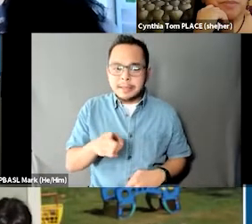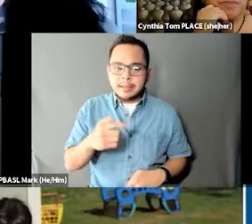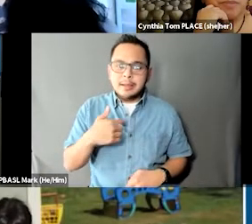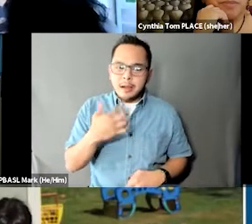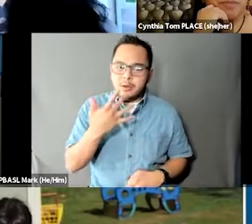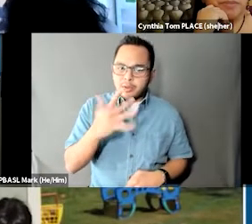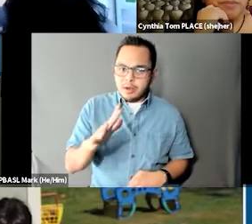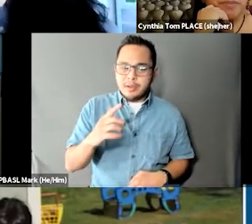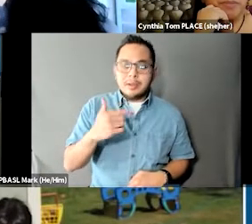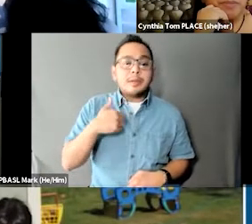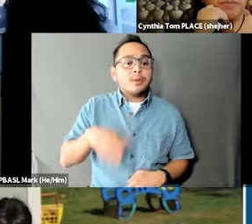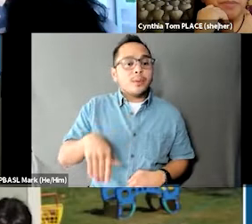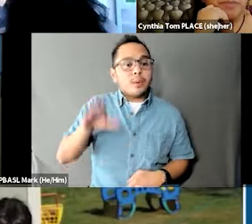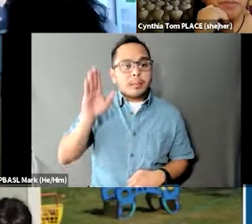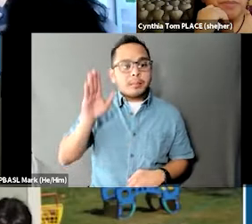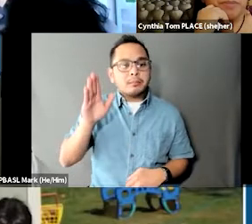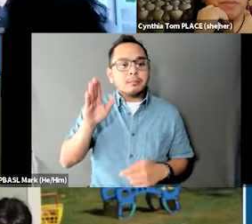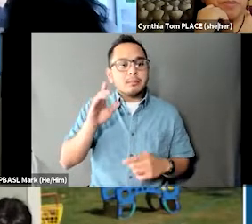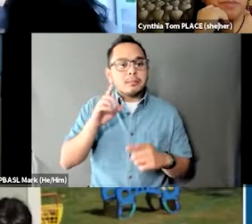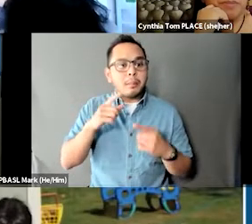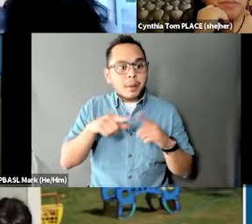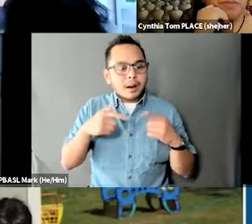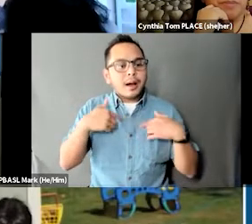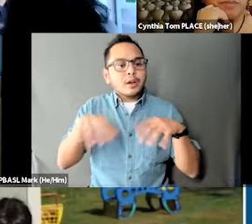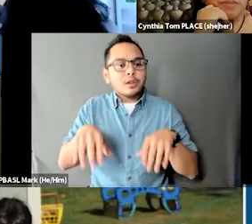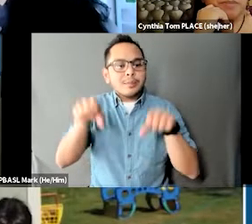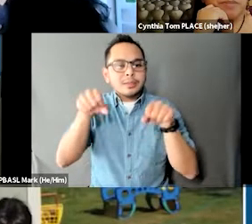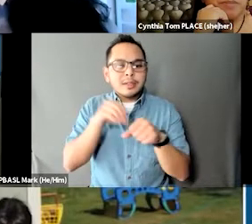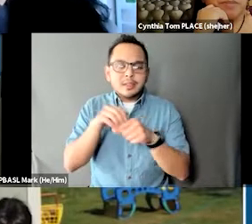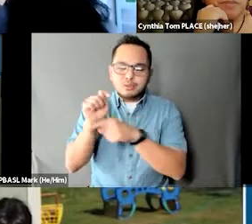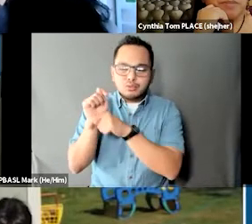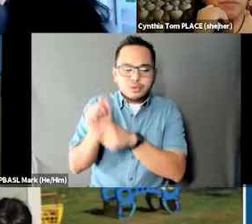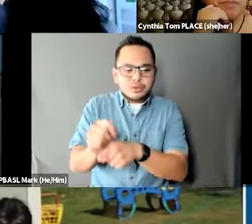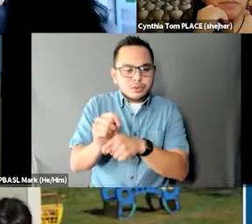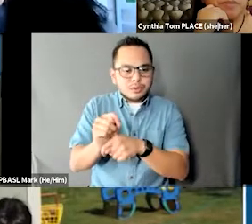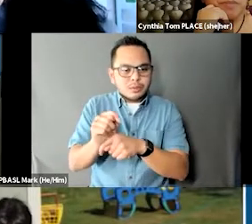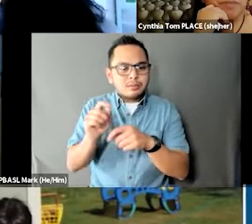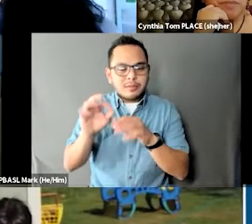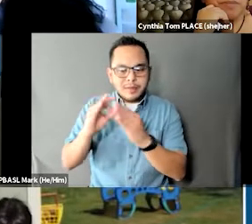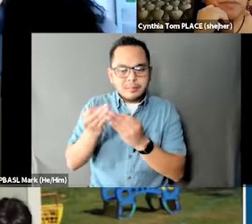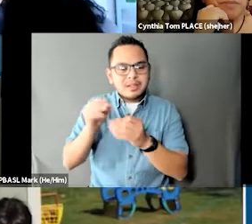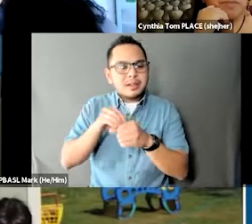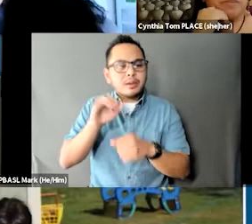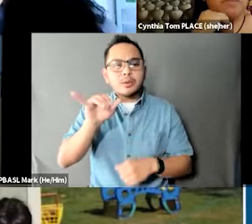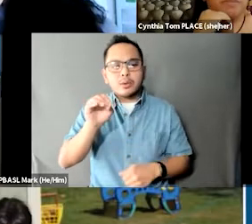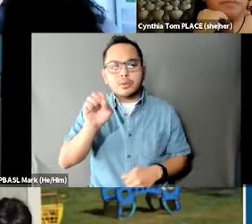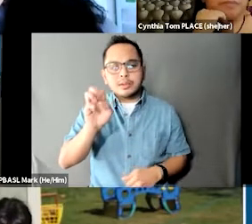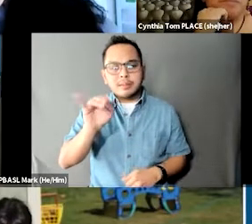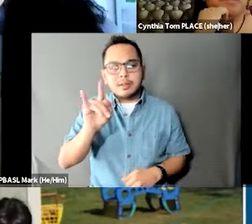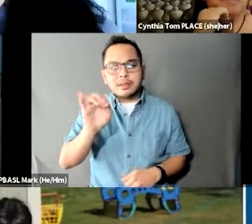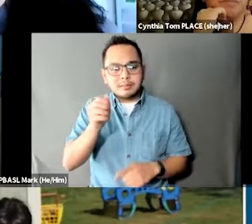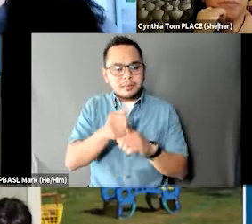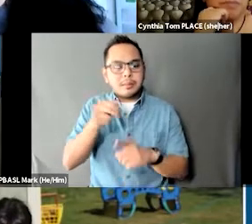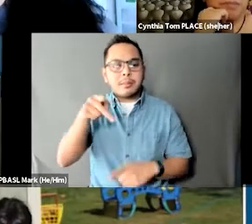my upbringing, I was brought into and adopted in a traditional way with a beautiful family in Yosemite who were Paiute and